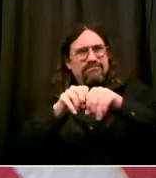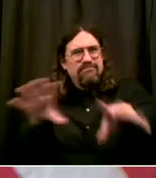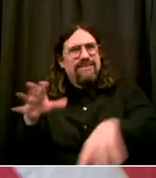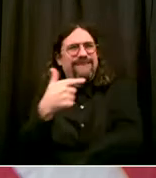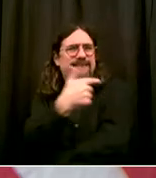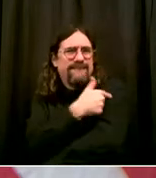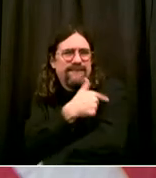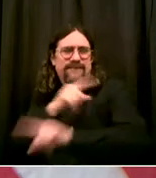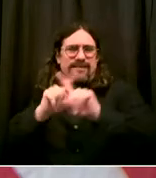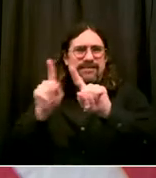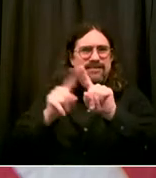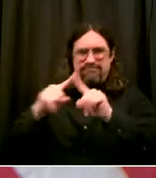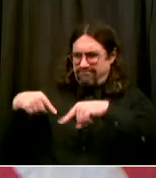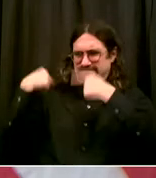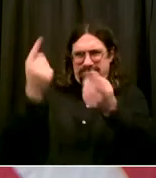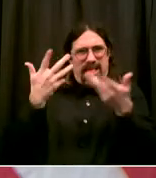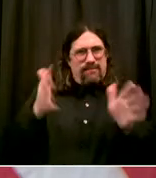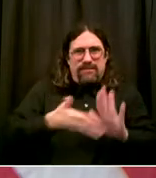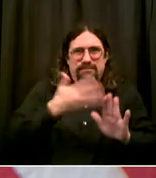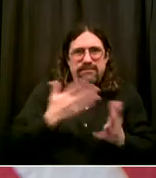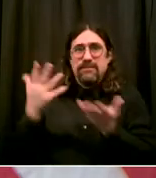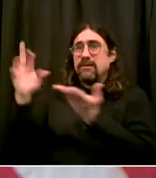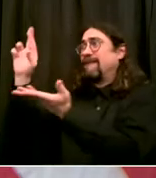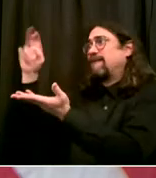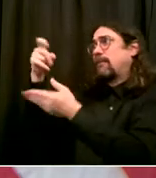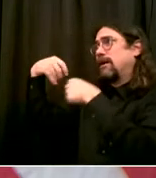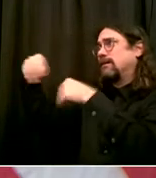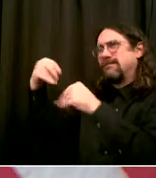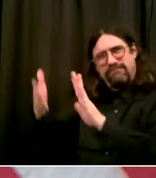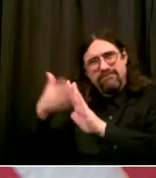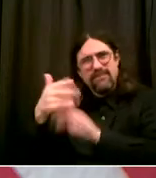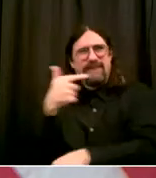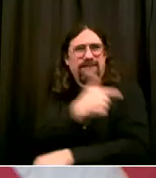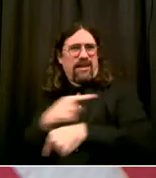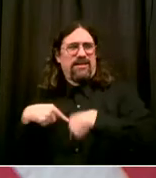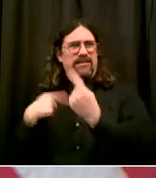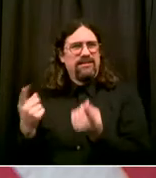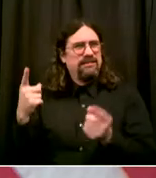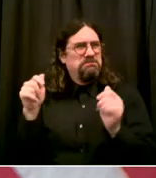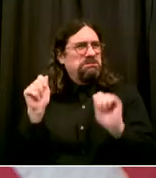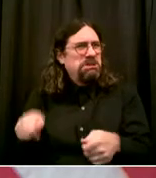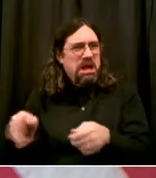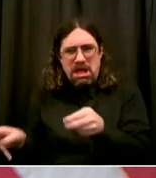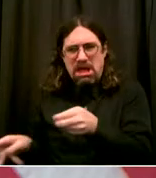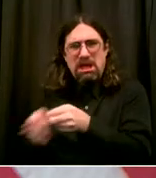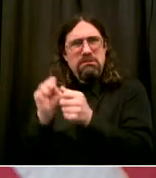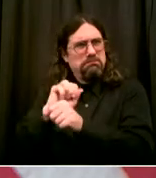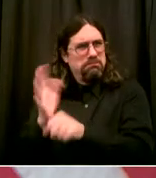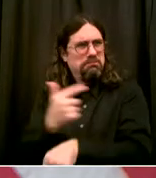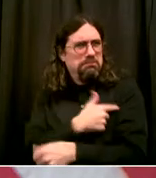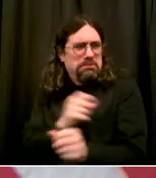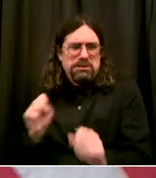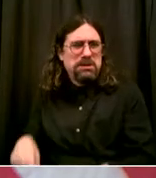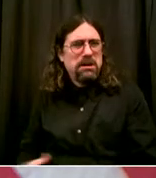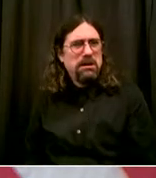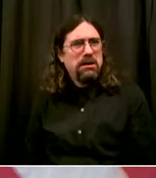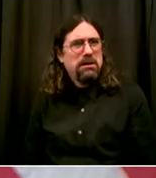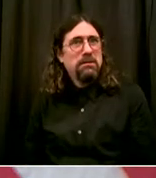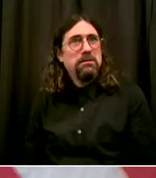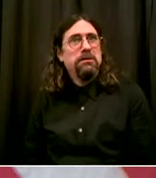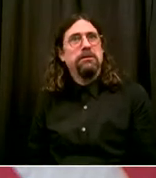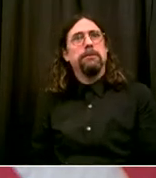to think about this, yes, as an issue of fairness and justice, but also just think about who is